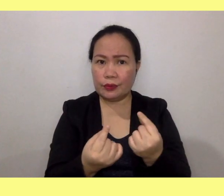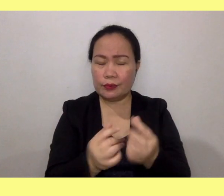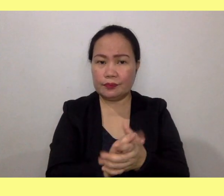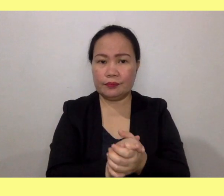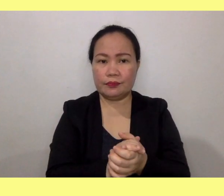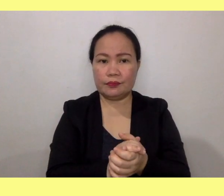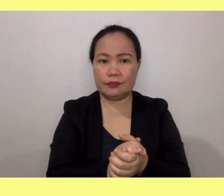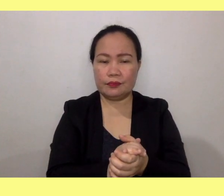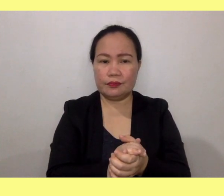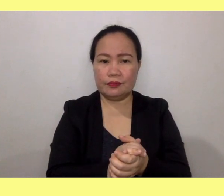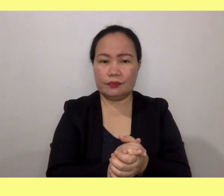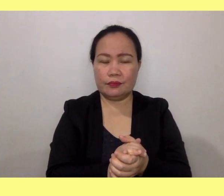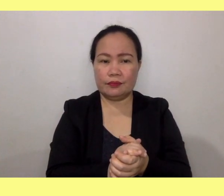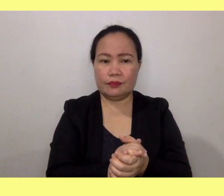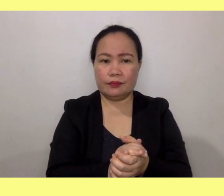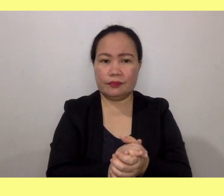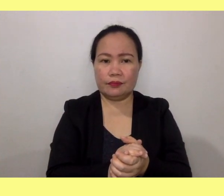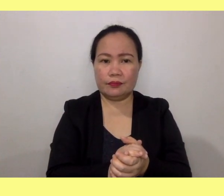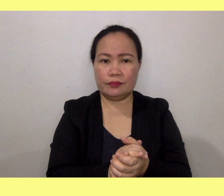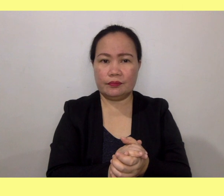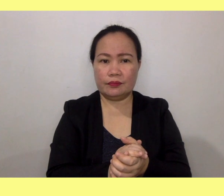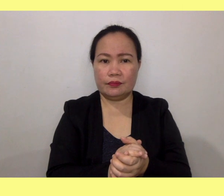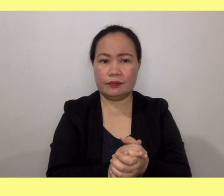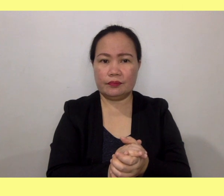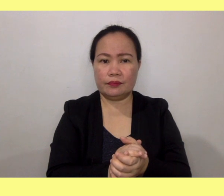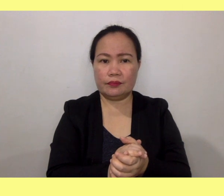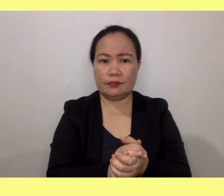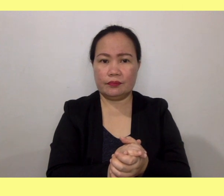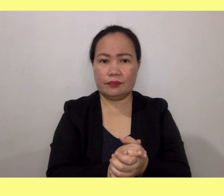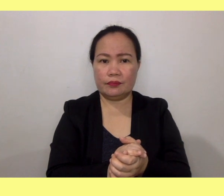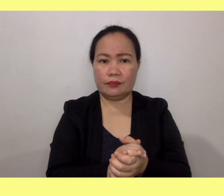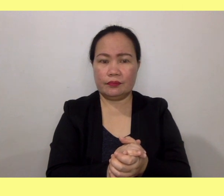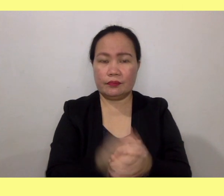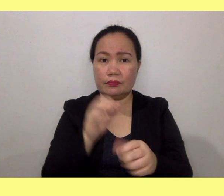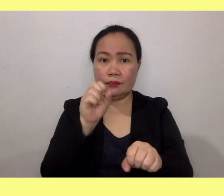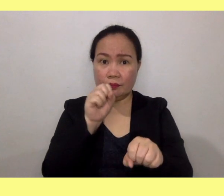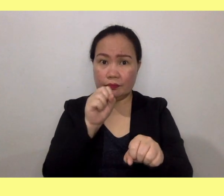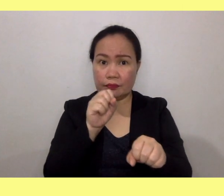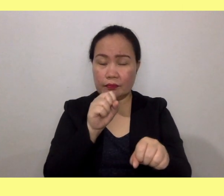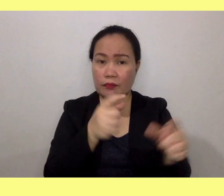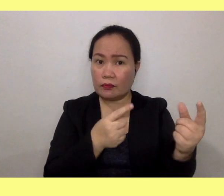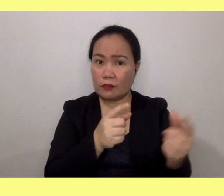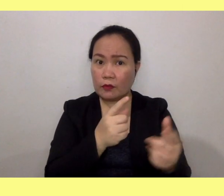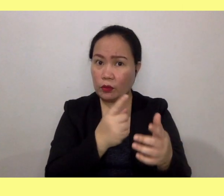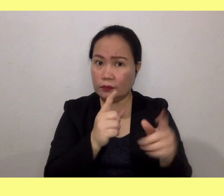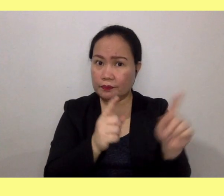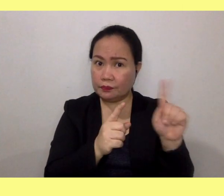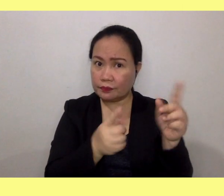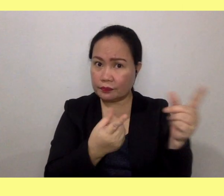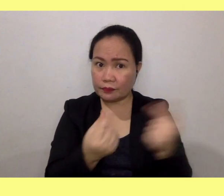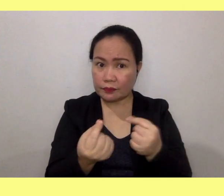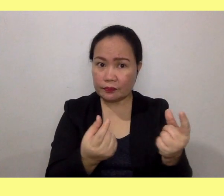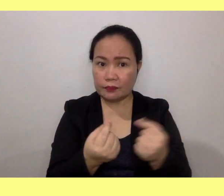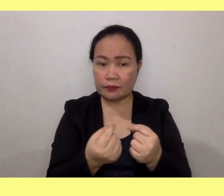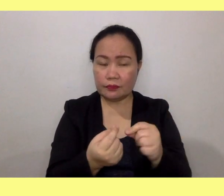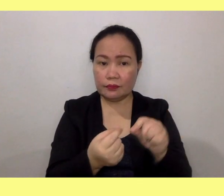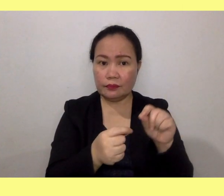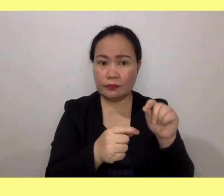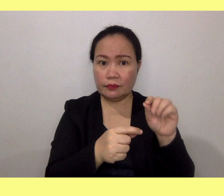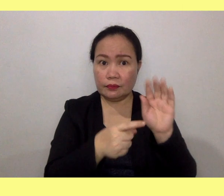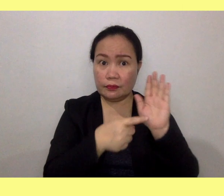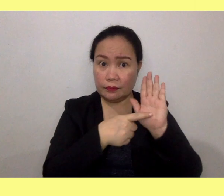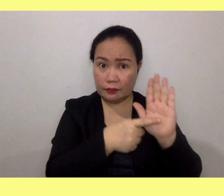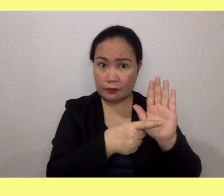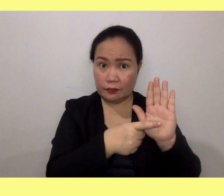gagawin? Here it is. So, ang gagawin po natin, therefore, your